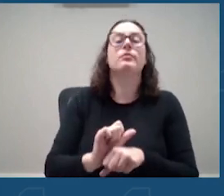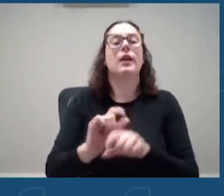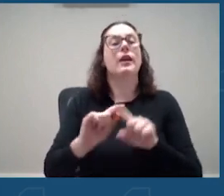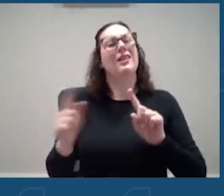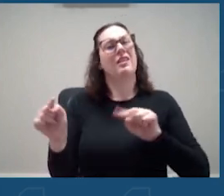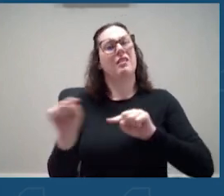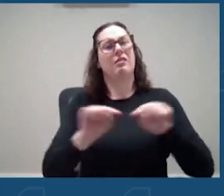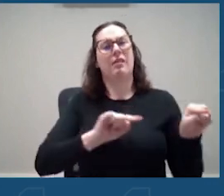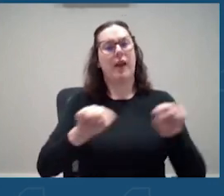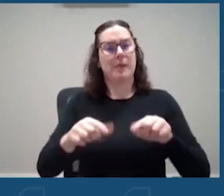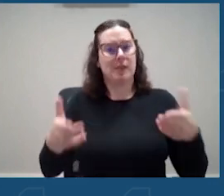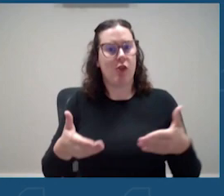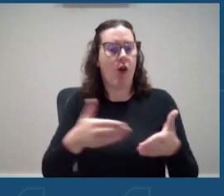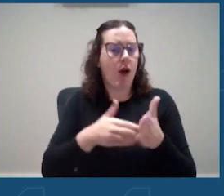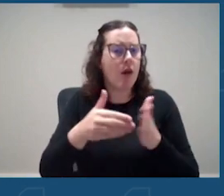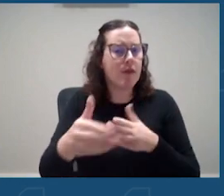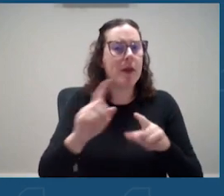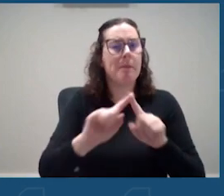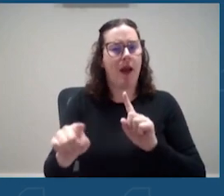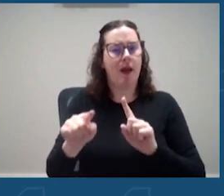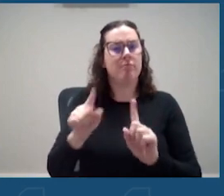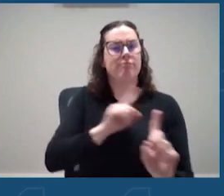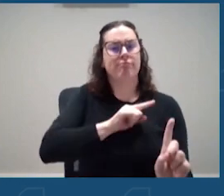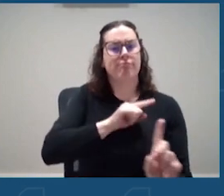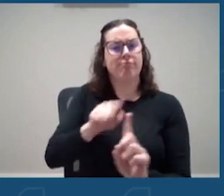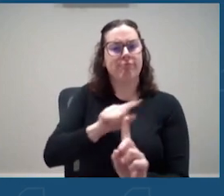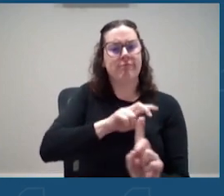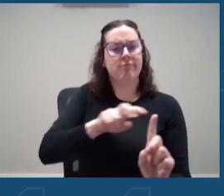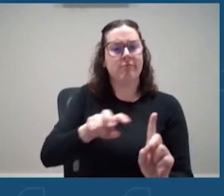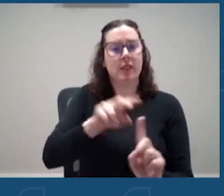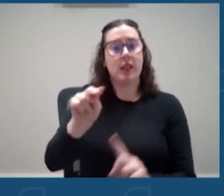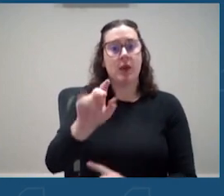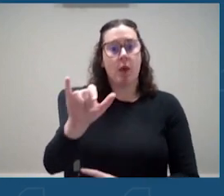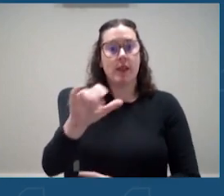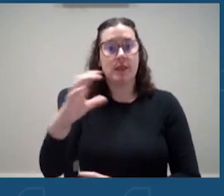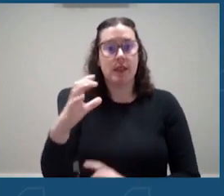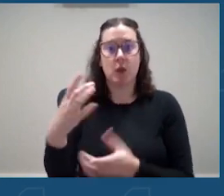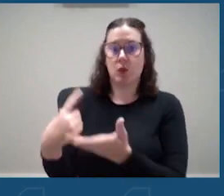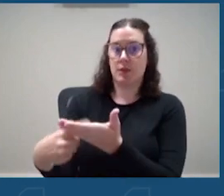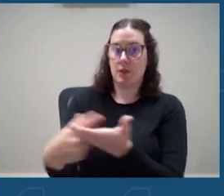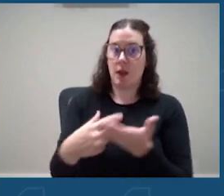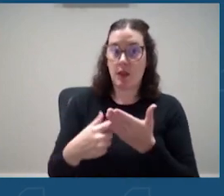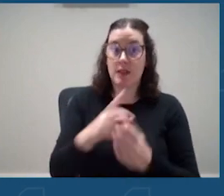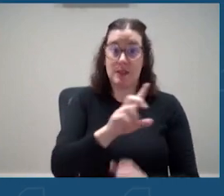about why Democrats need to get elected to save democracy. Yes, that